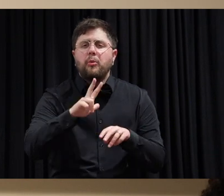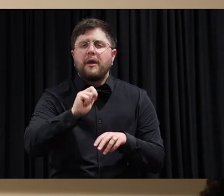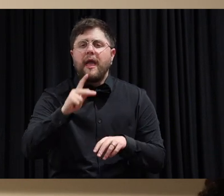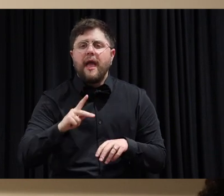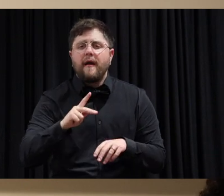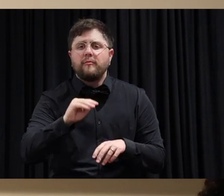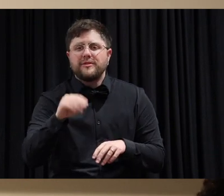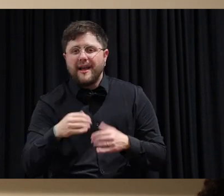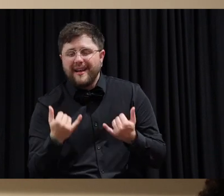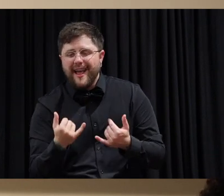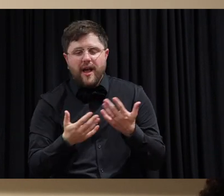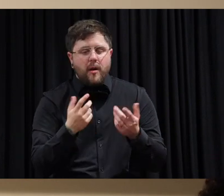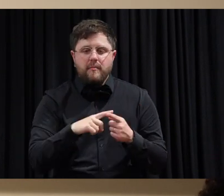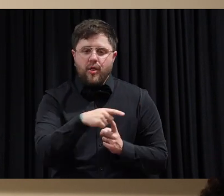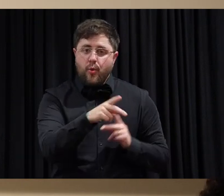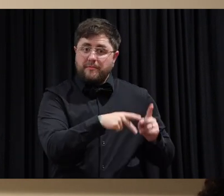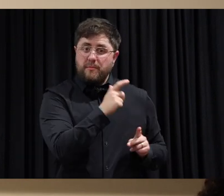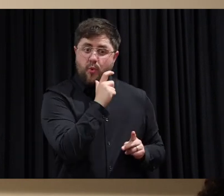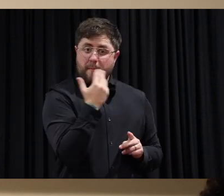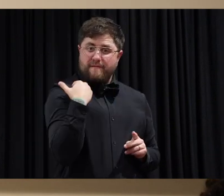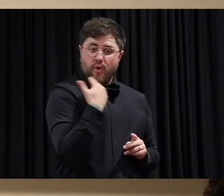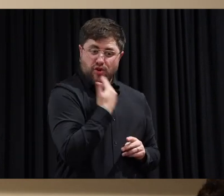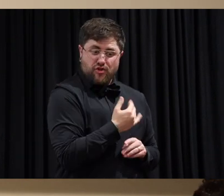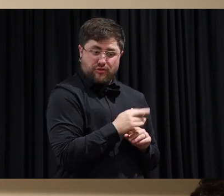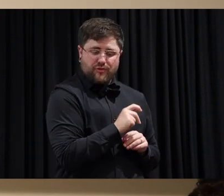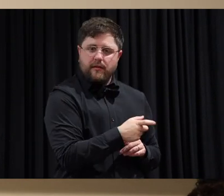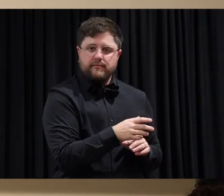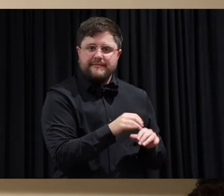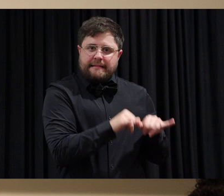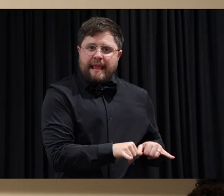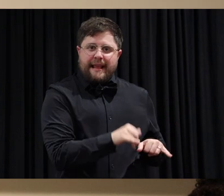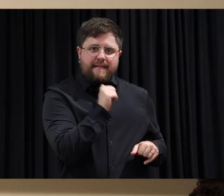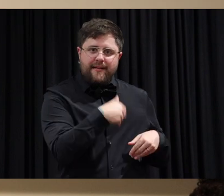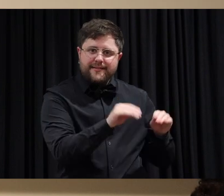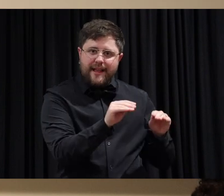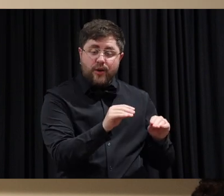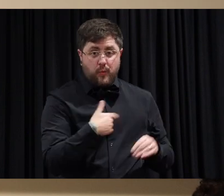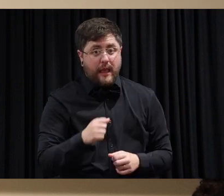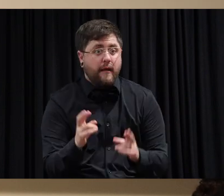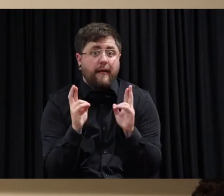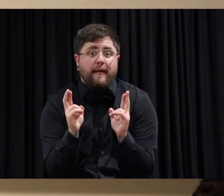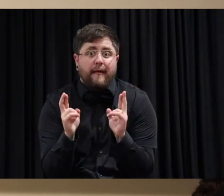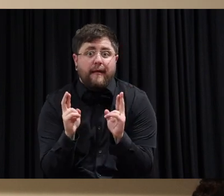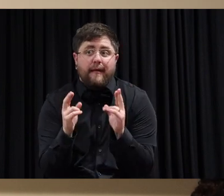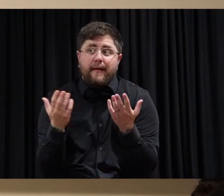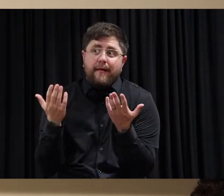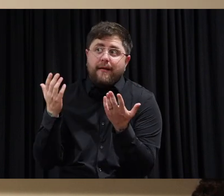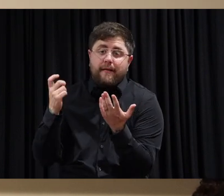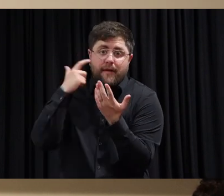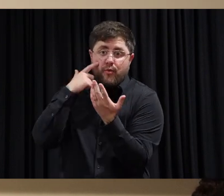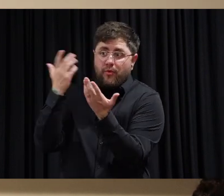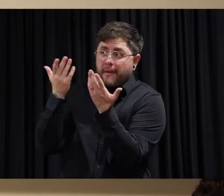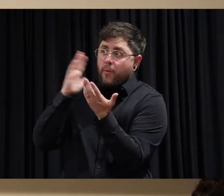now. So those folks just aren't selling those houses. So, you know, we can either cross our fingers and hope that the Fed does something and